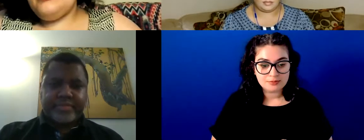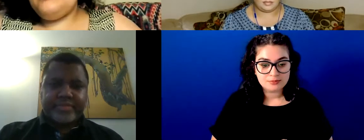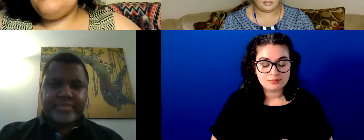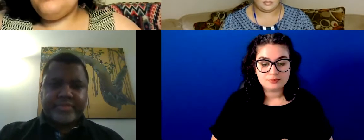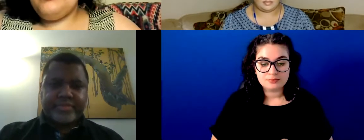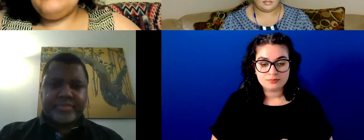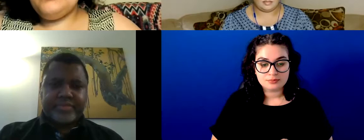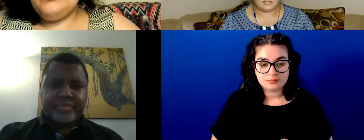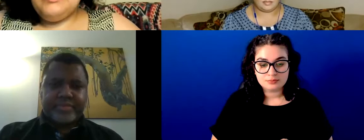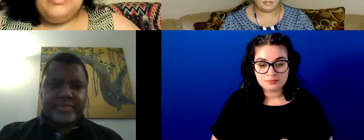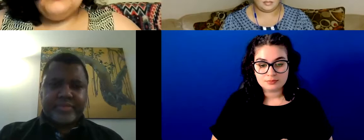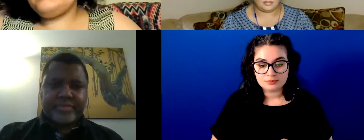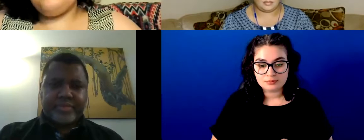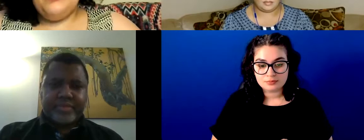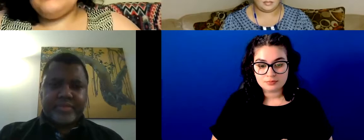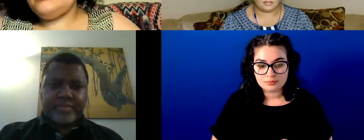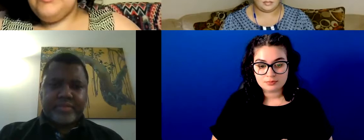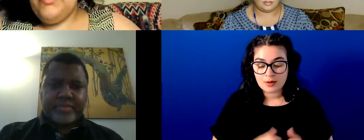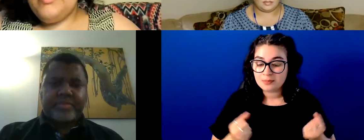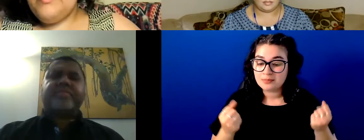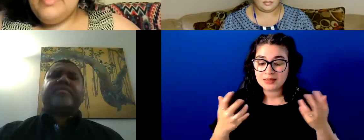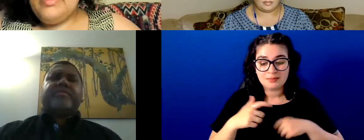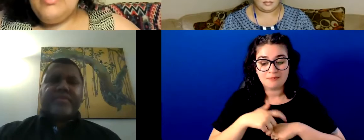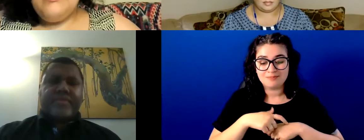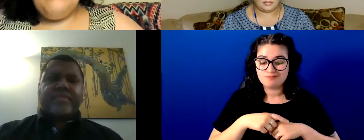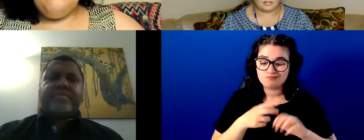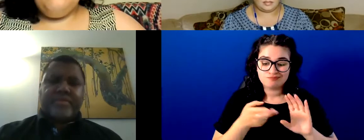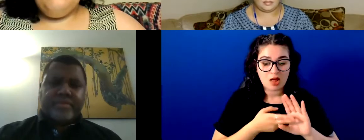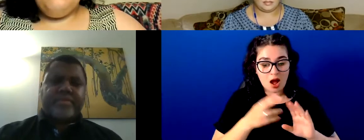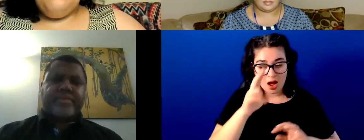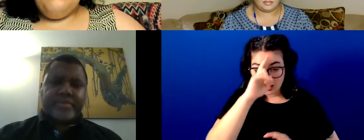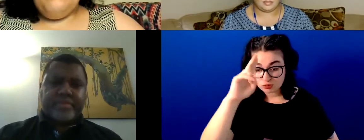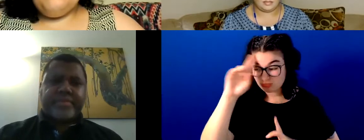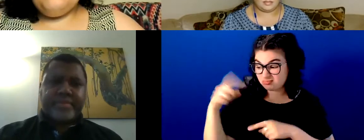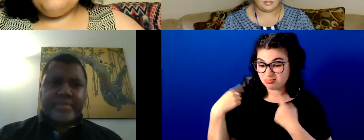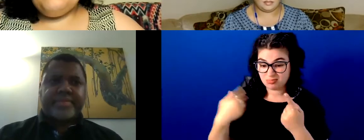medicalized and put into like obsessive care since I was born.